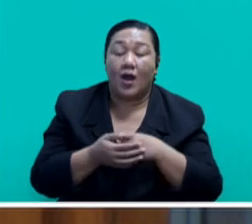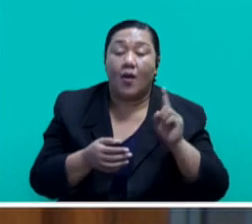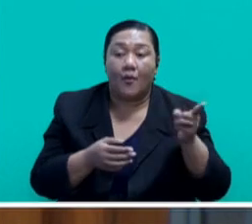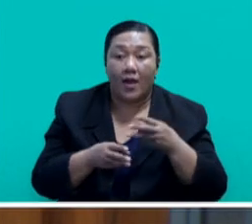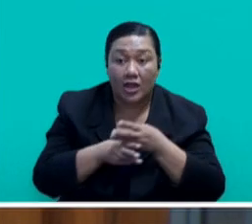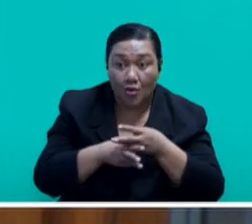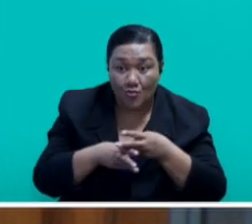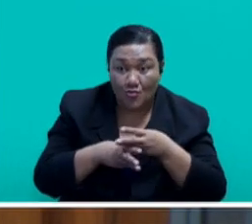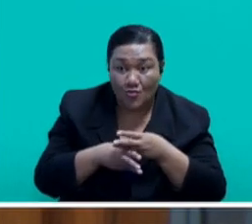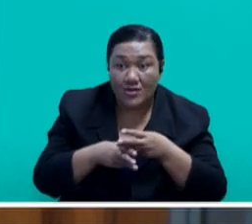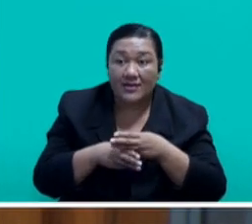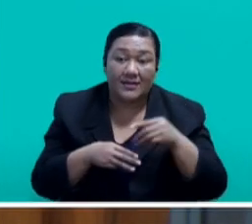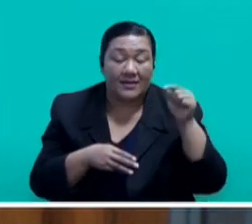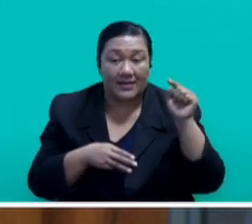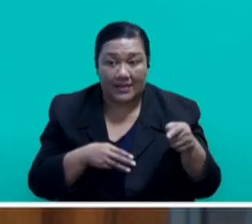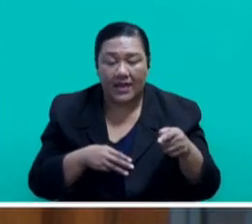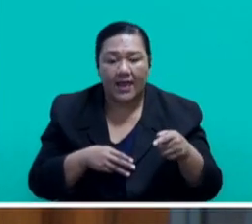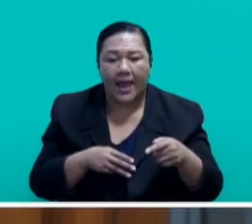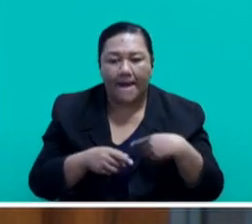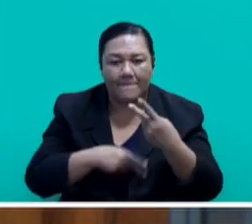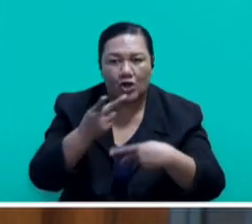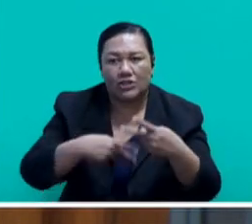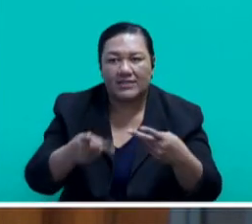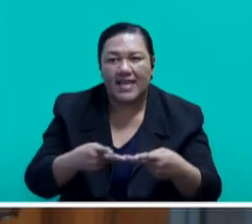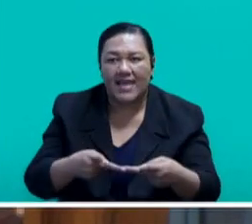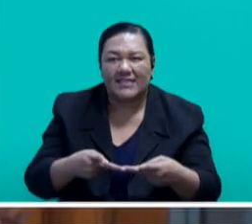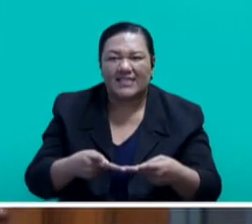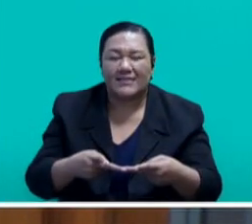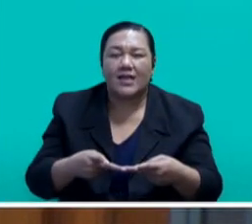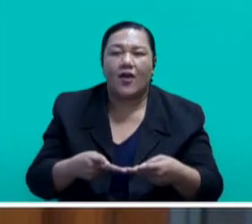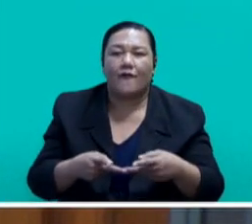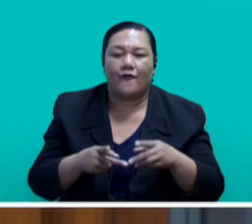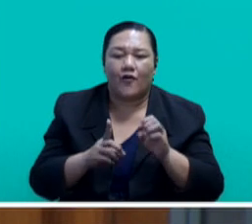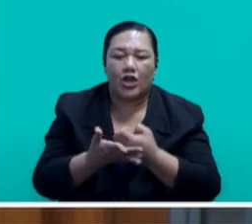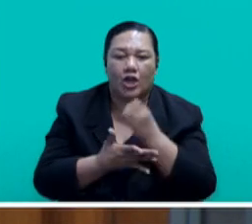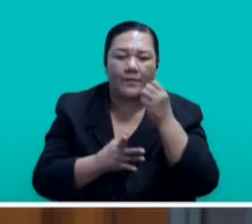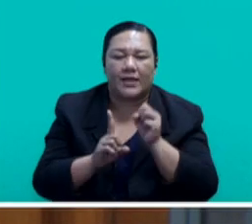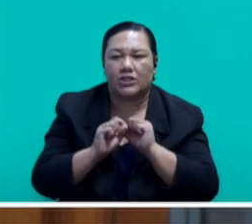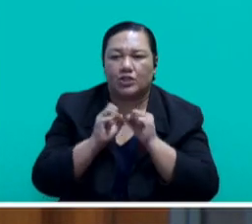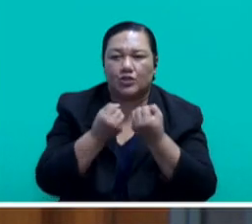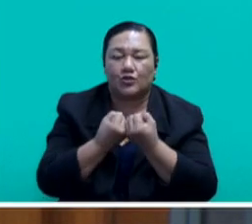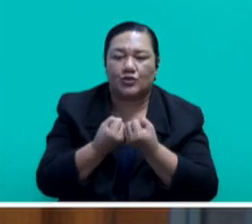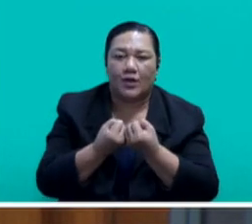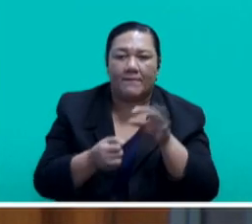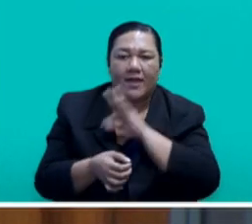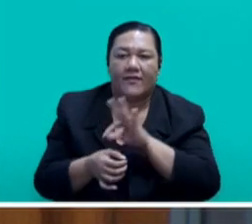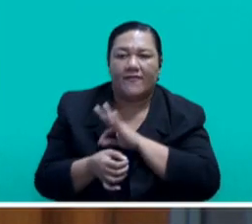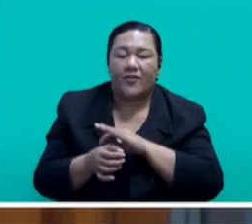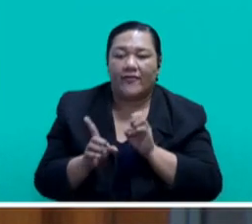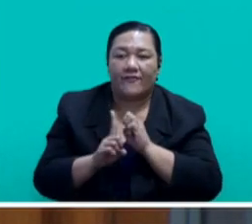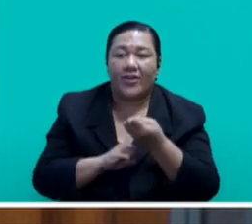Fiji are processed, optimized economic and social benefits in an